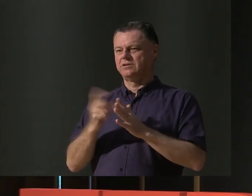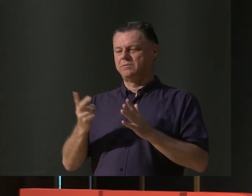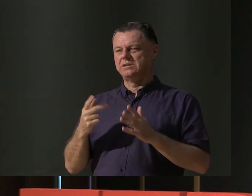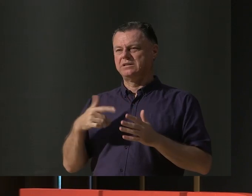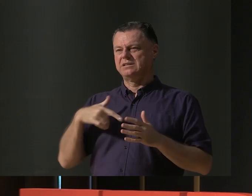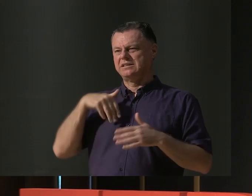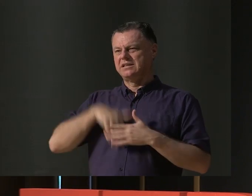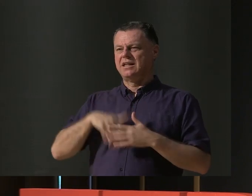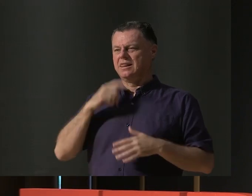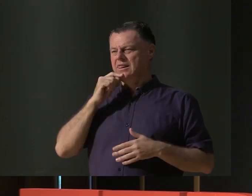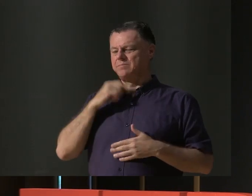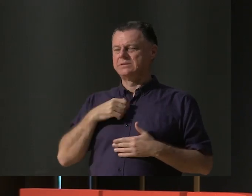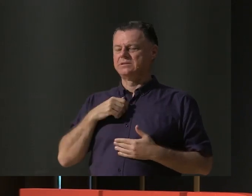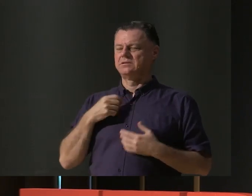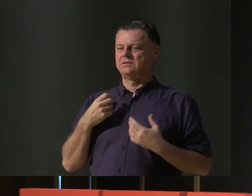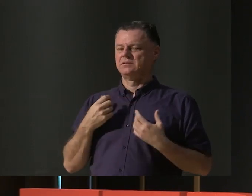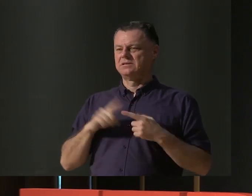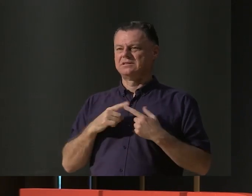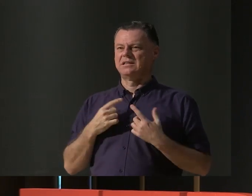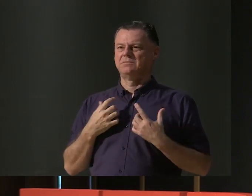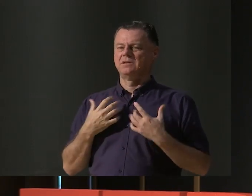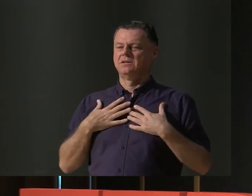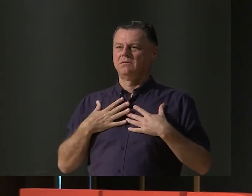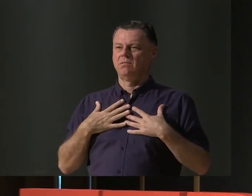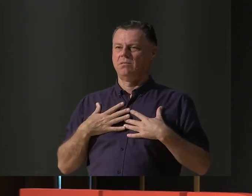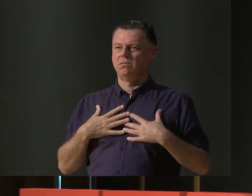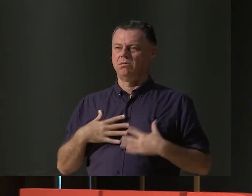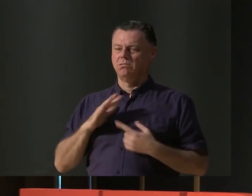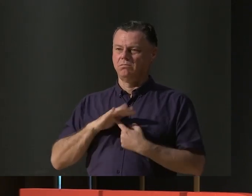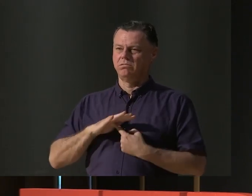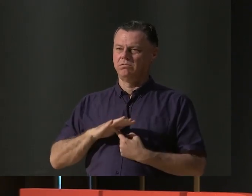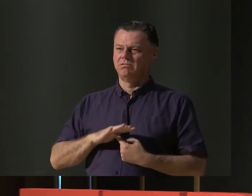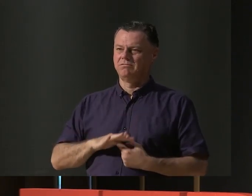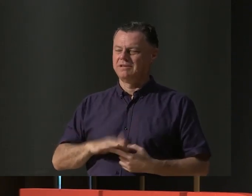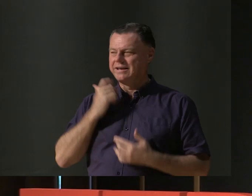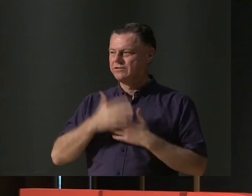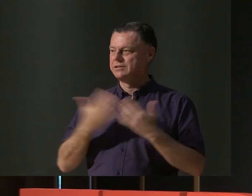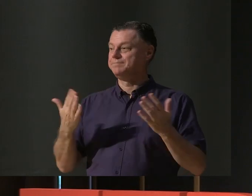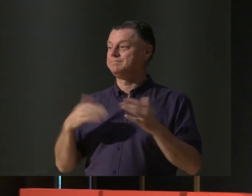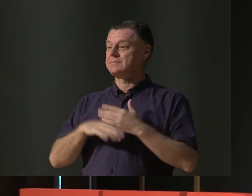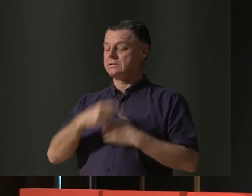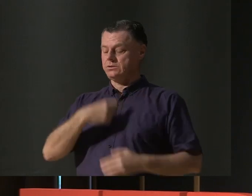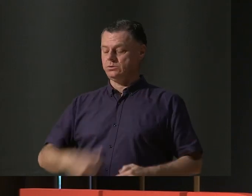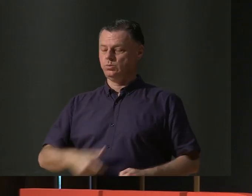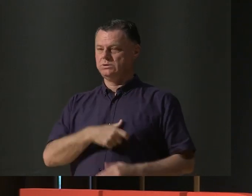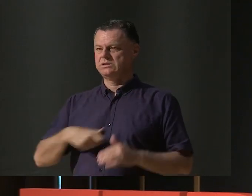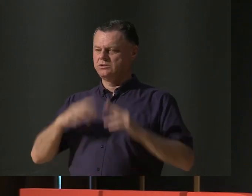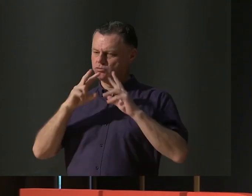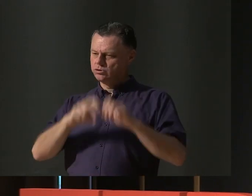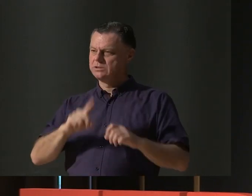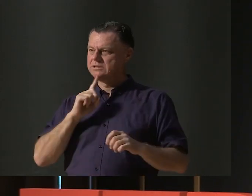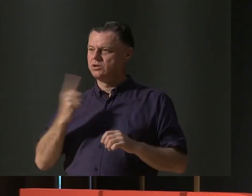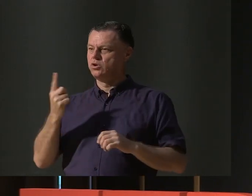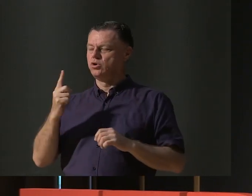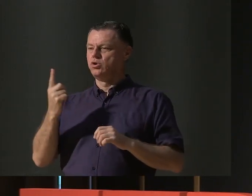In fact, a study in Switzerland showed that patients with diabetes who experience higher levels of this stigma, that is,